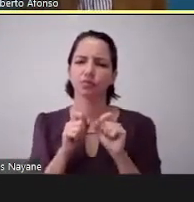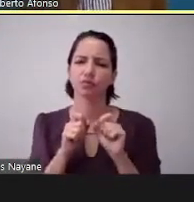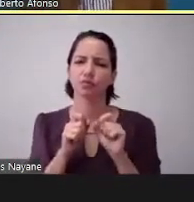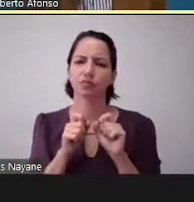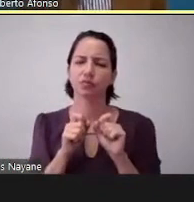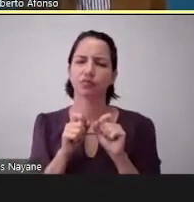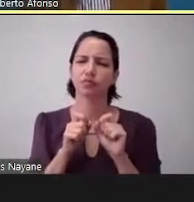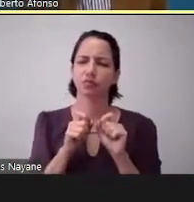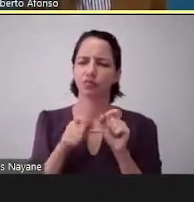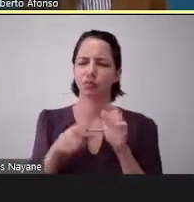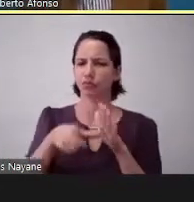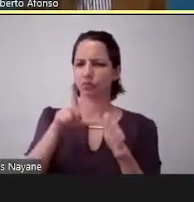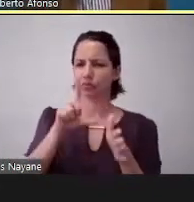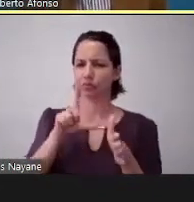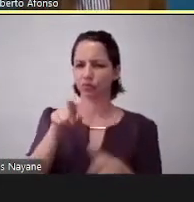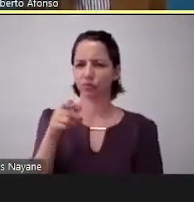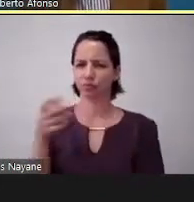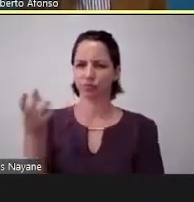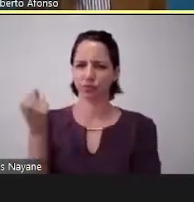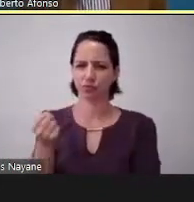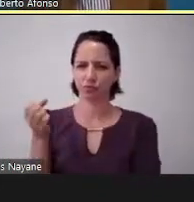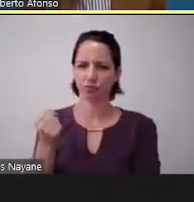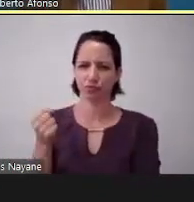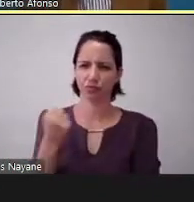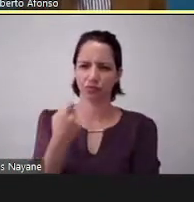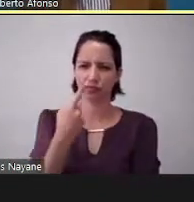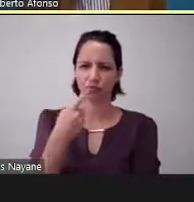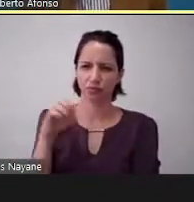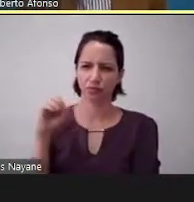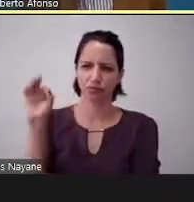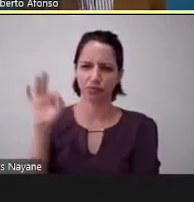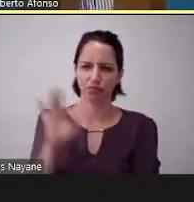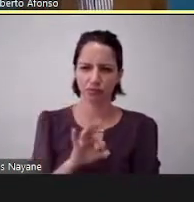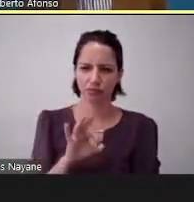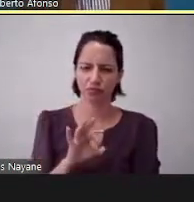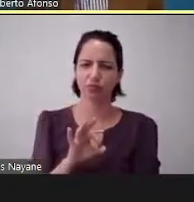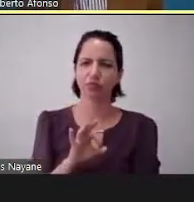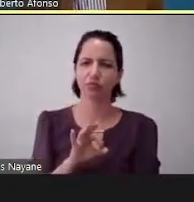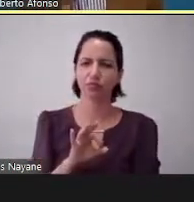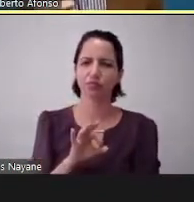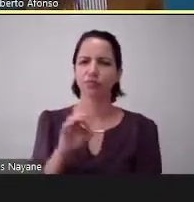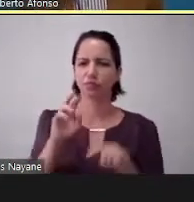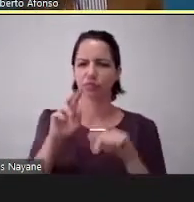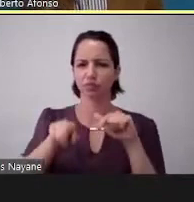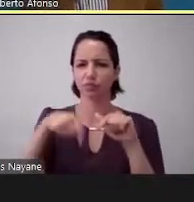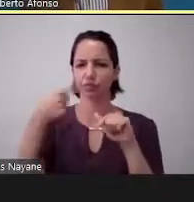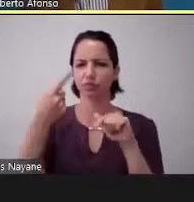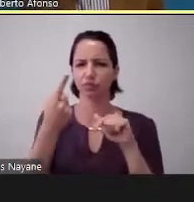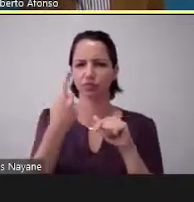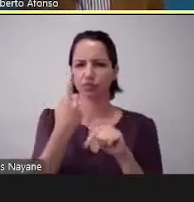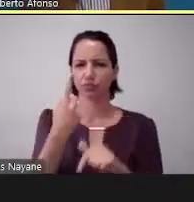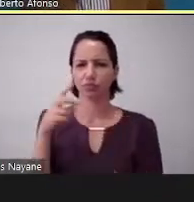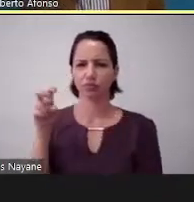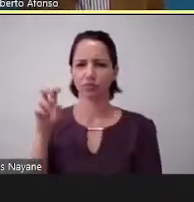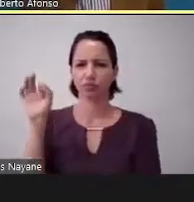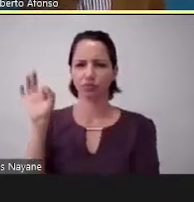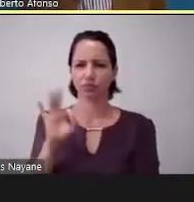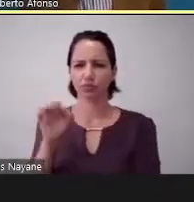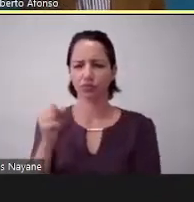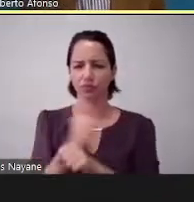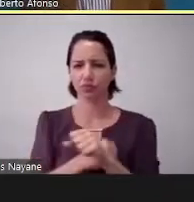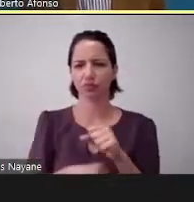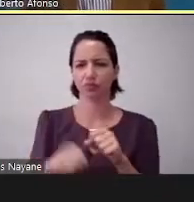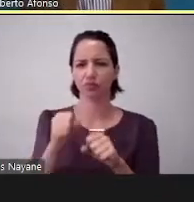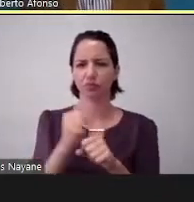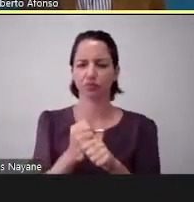that, for example, you could spare part of your income and keep 15%